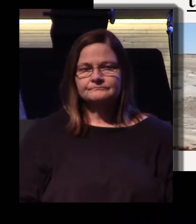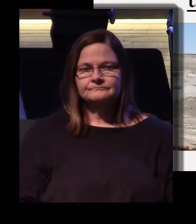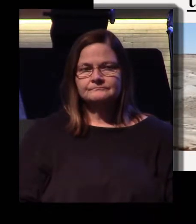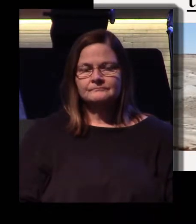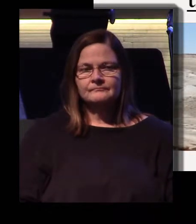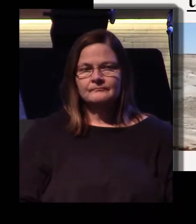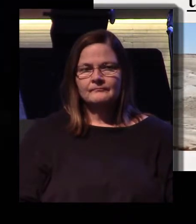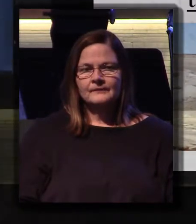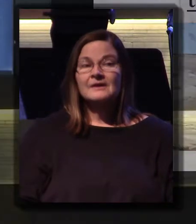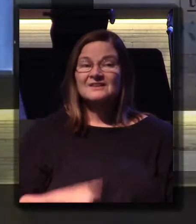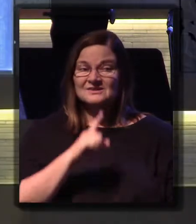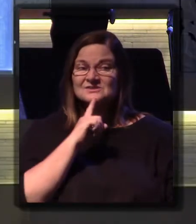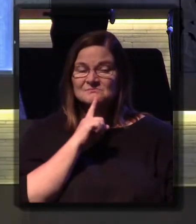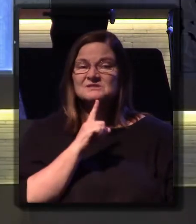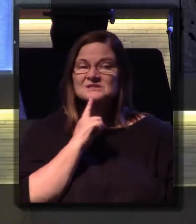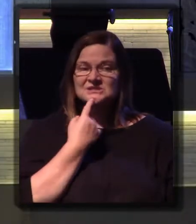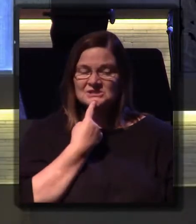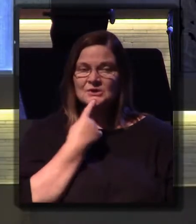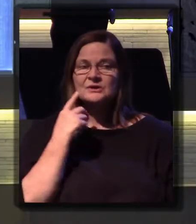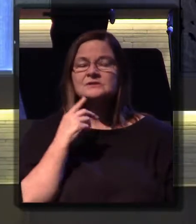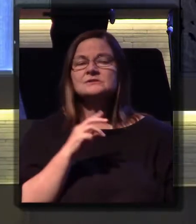he prospers.